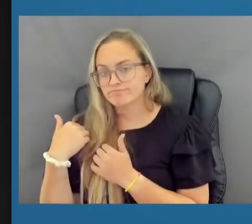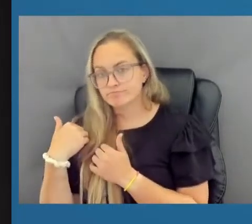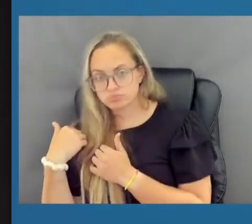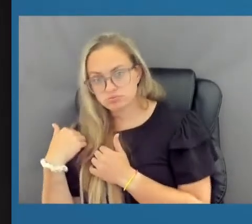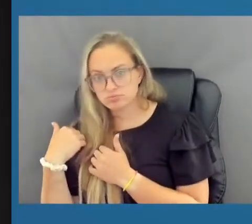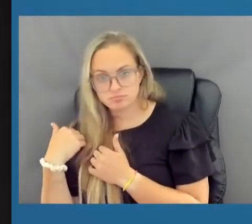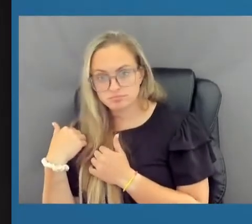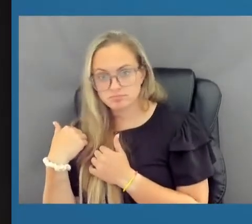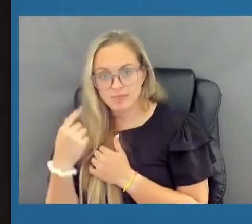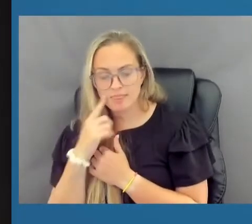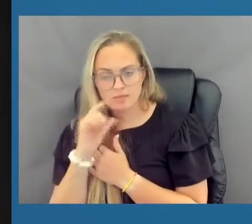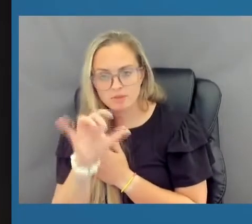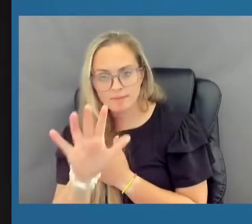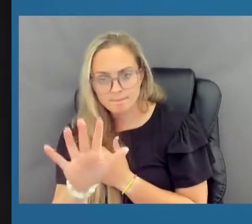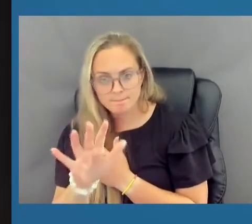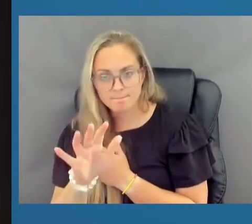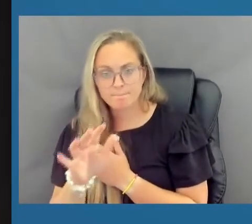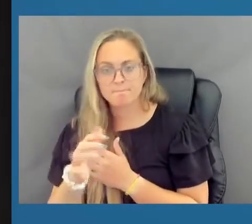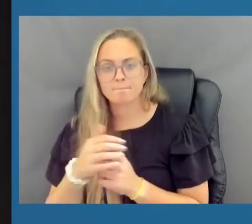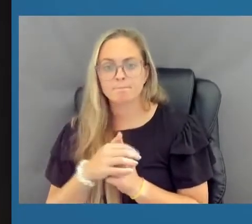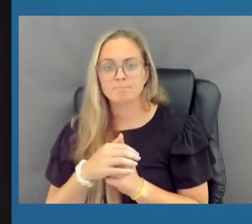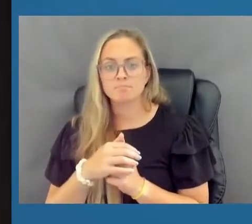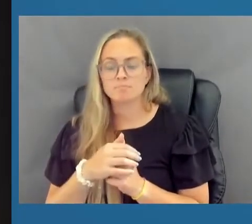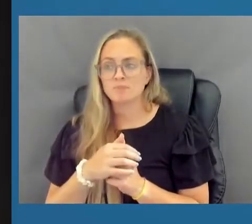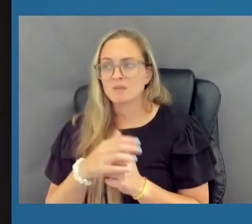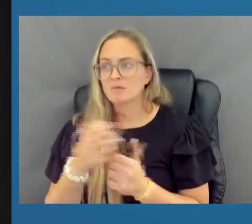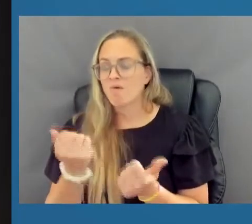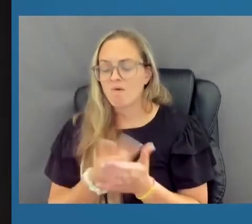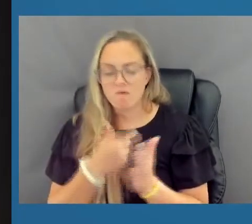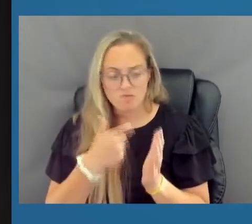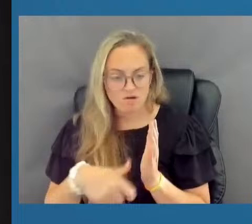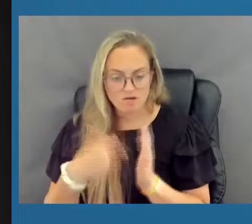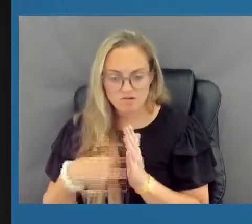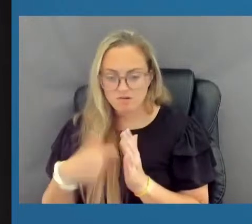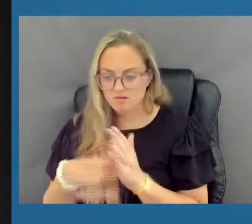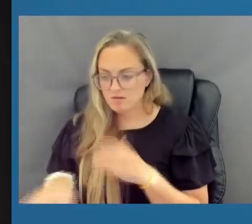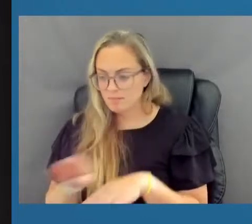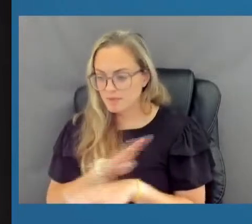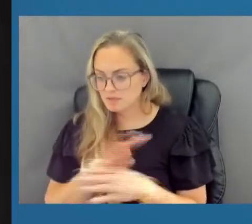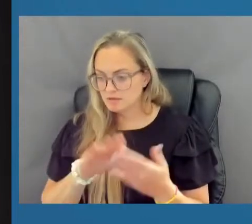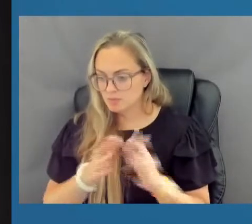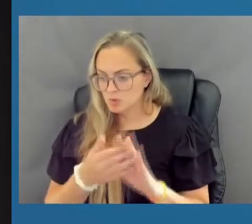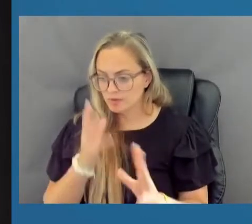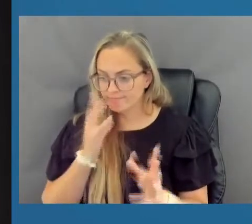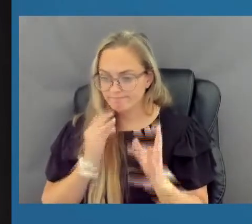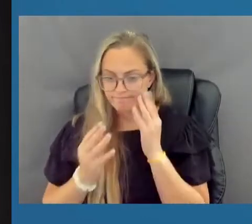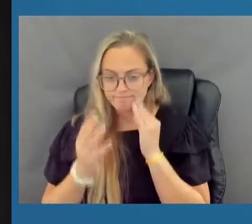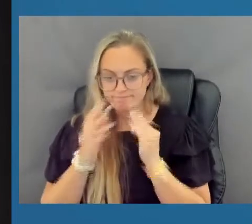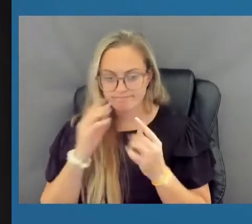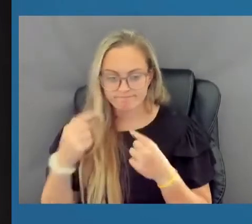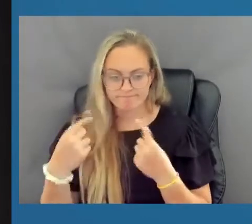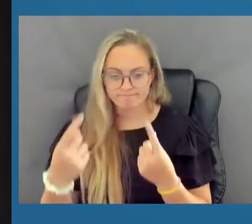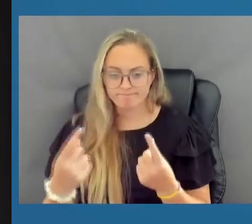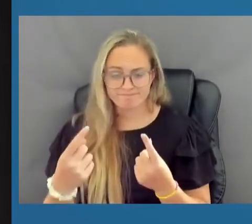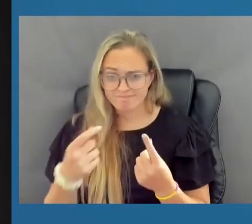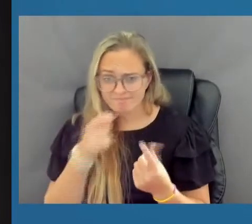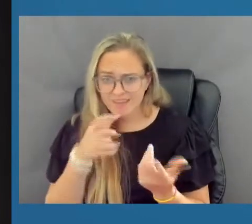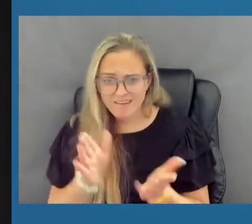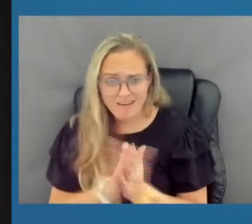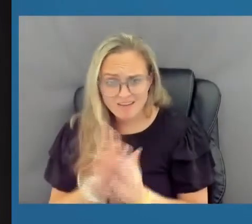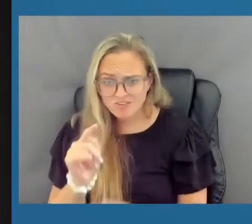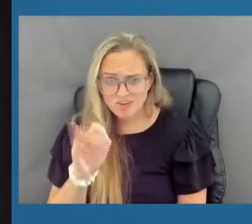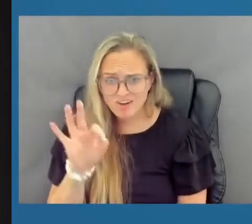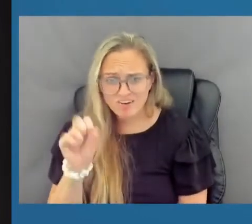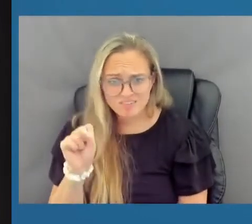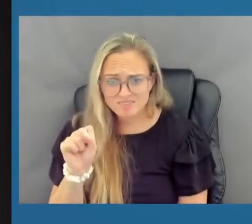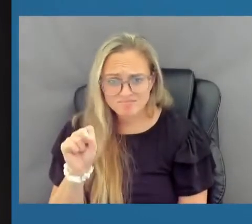this. All the unanticipated costs that our business community has to go through. They didn't ask for tariffs.